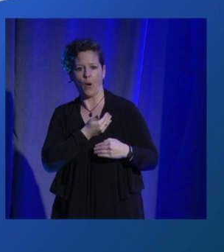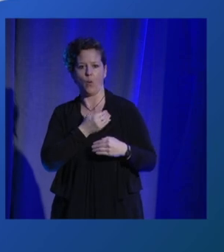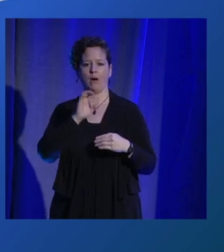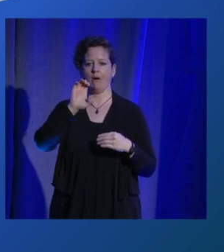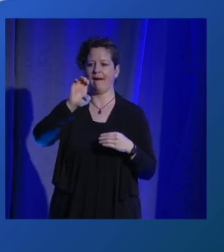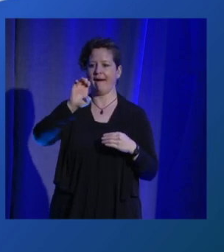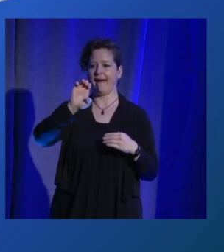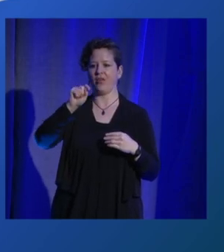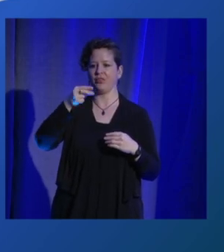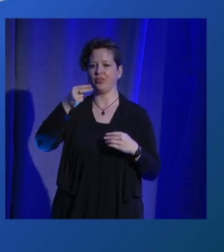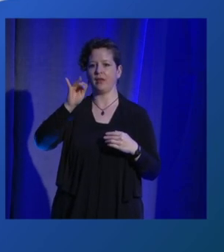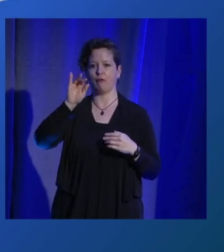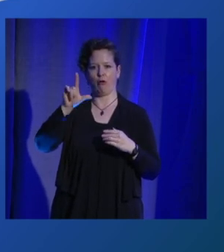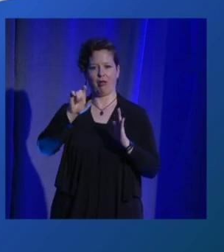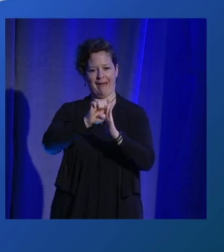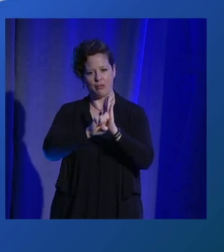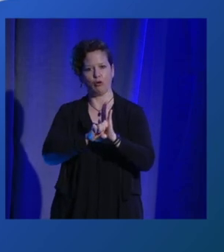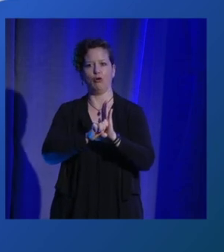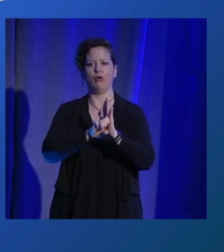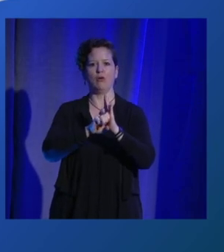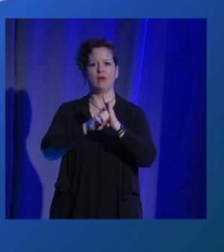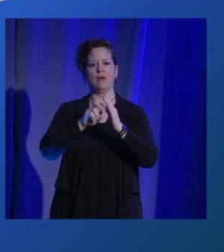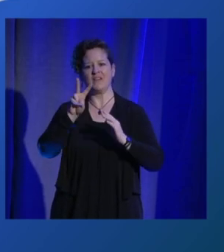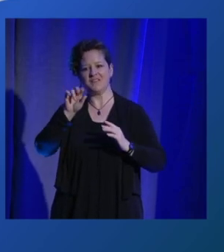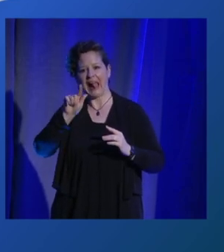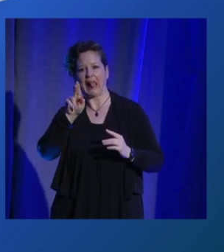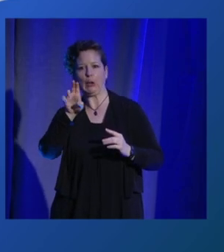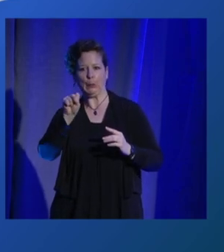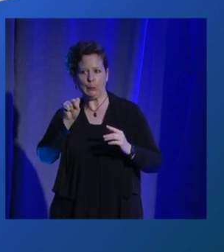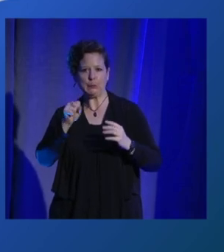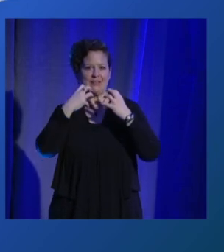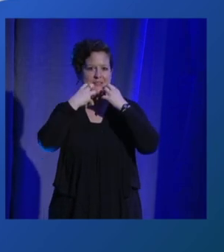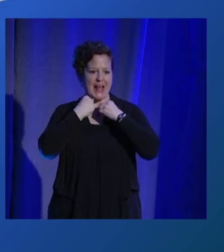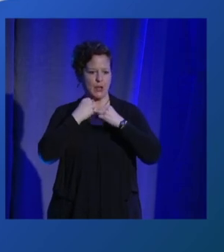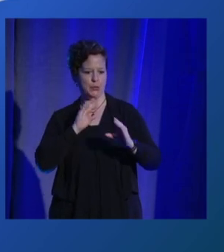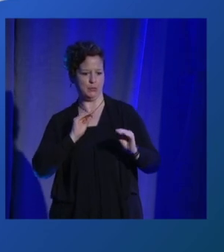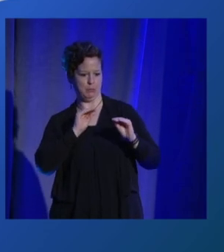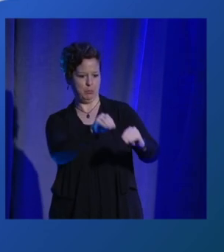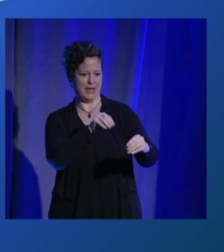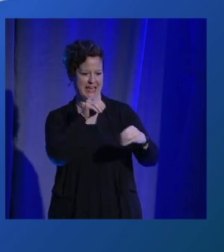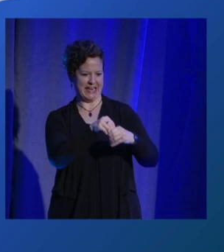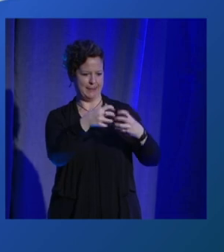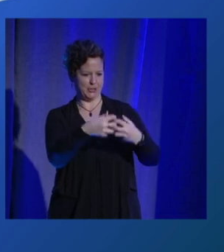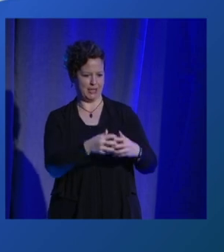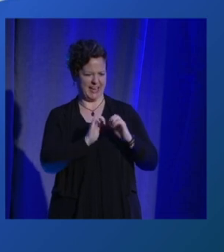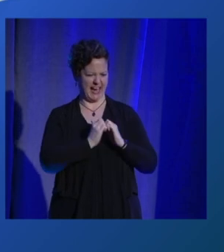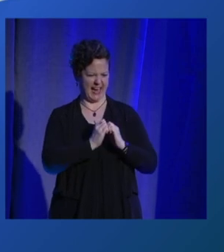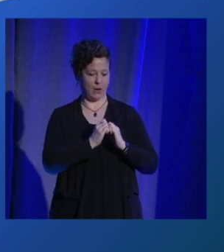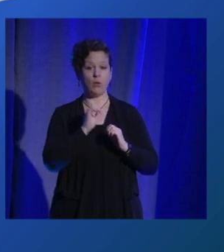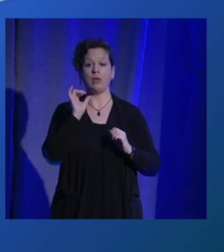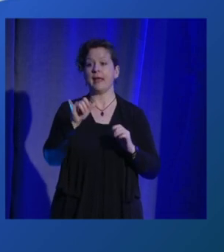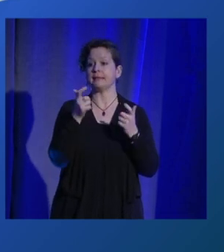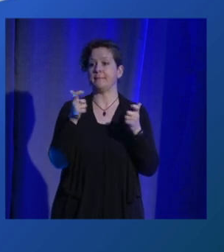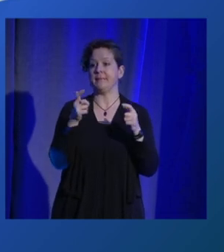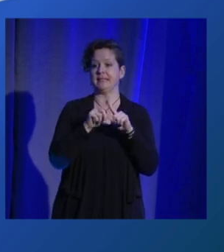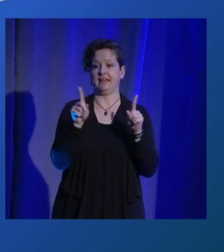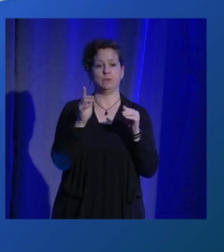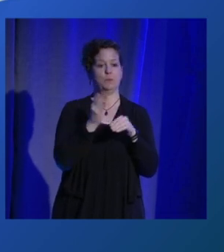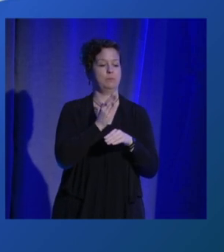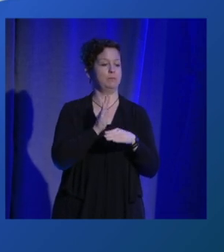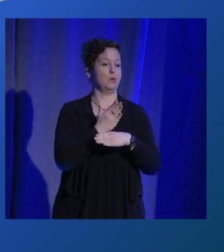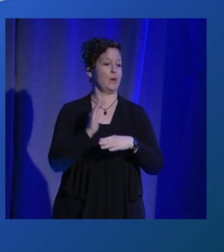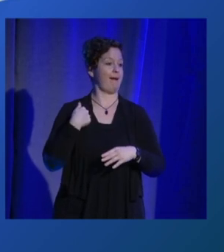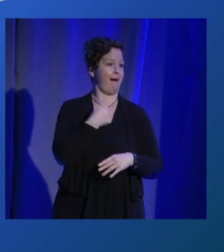these algorithms that's the difference between us and our peer competitors it's the thing that makes